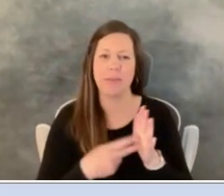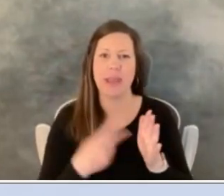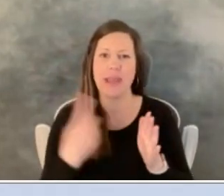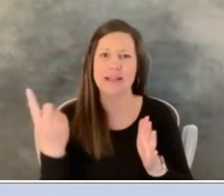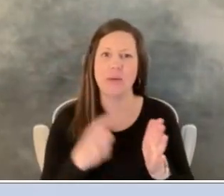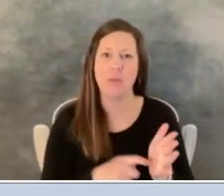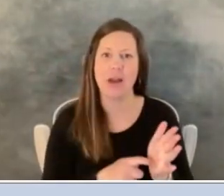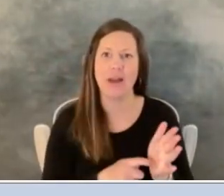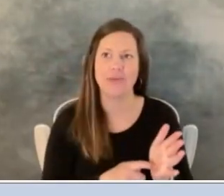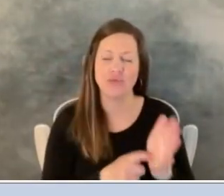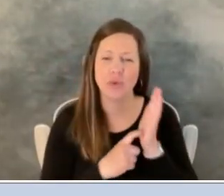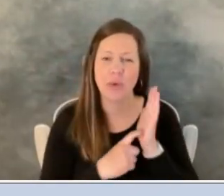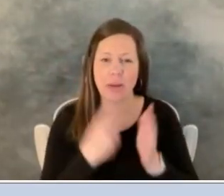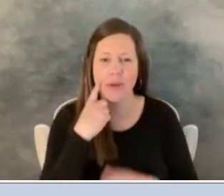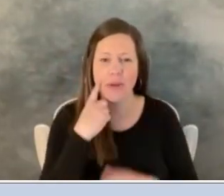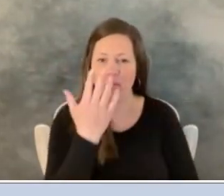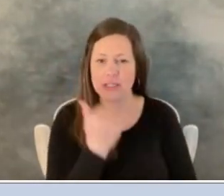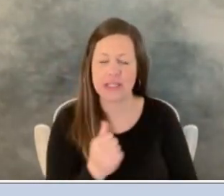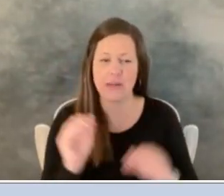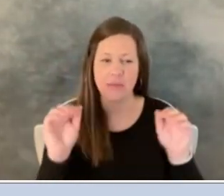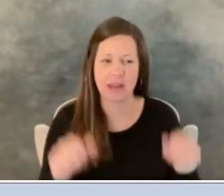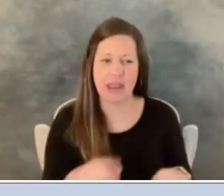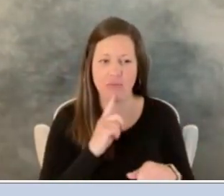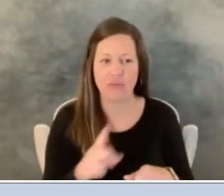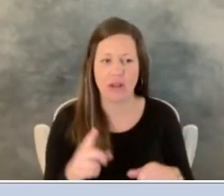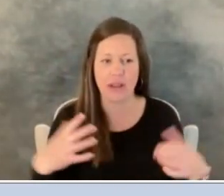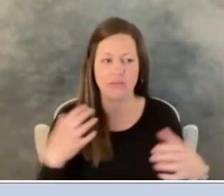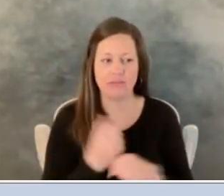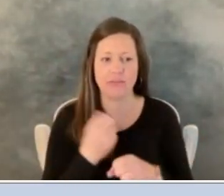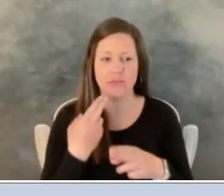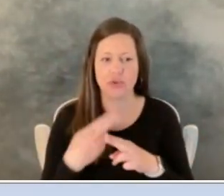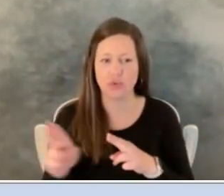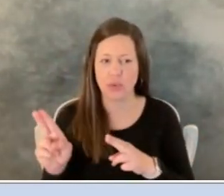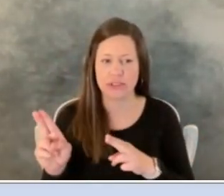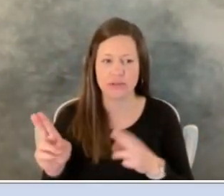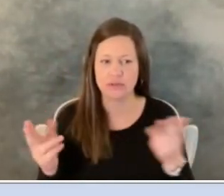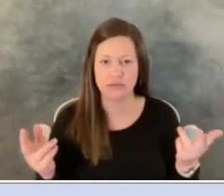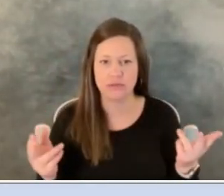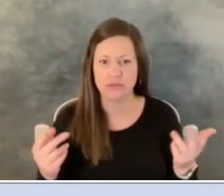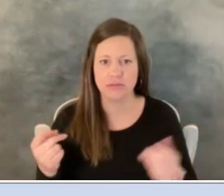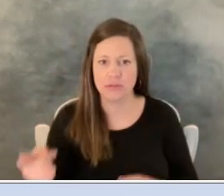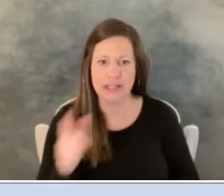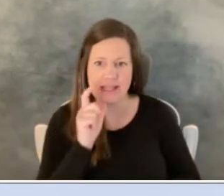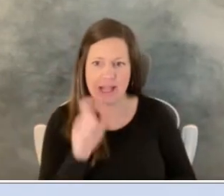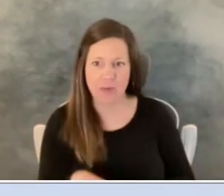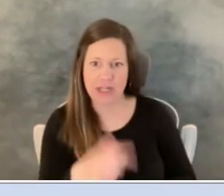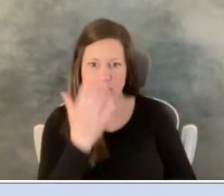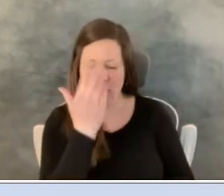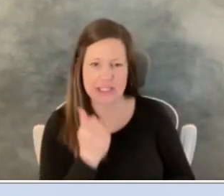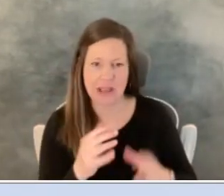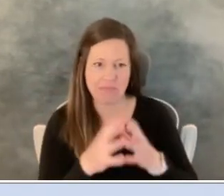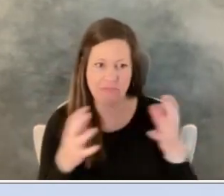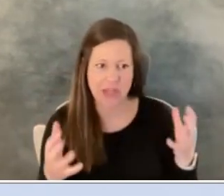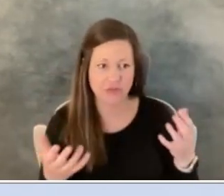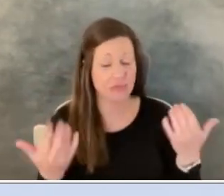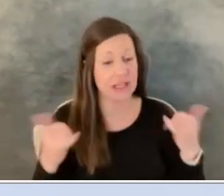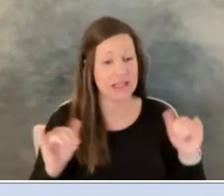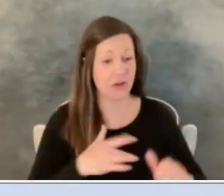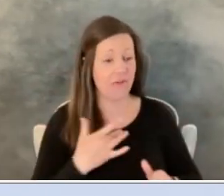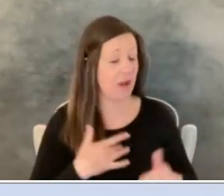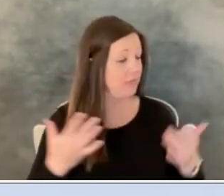requirement can be shorter and they don't need to sleep longer than that, and they're still fully rested and